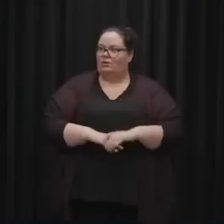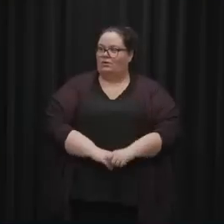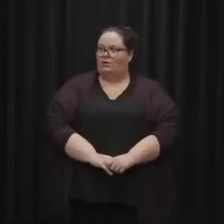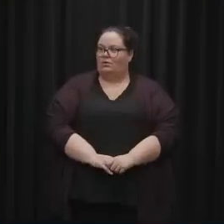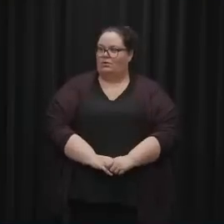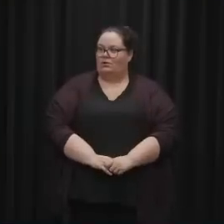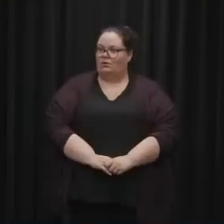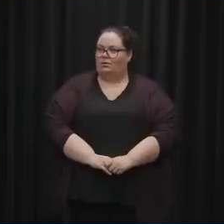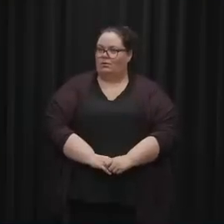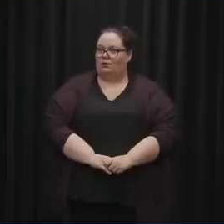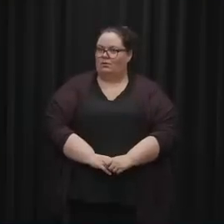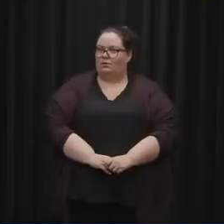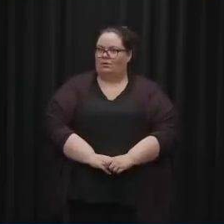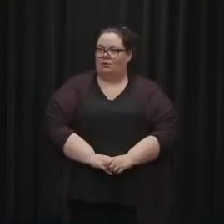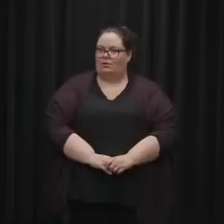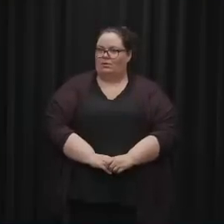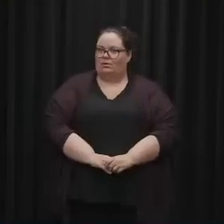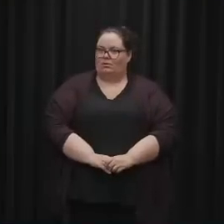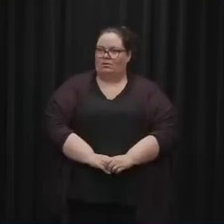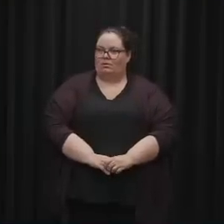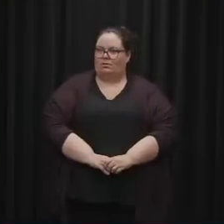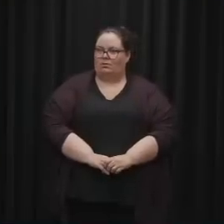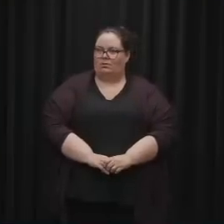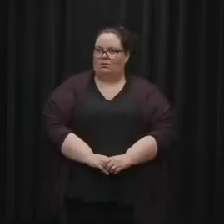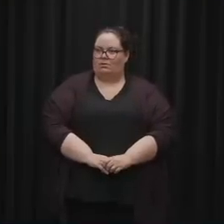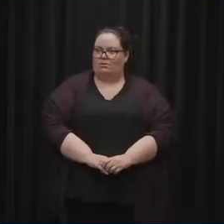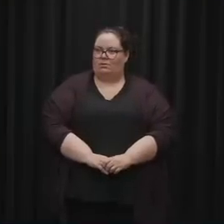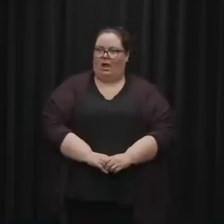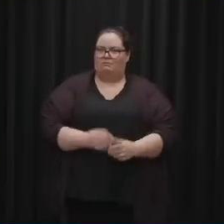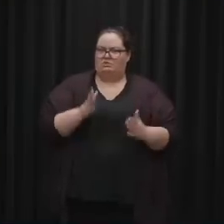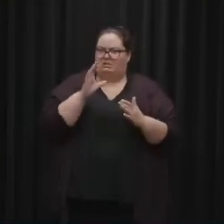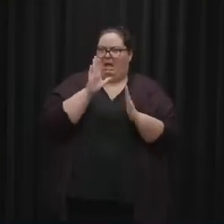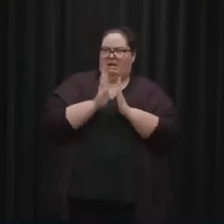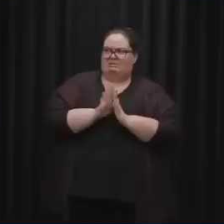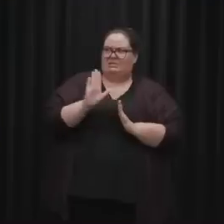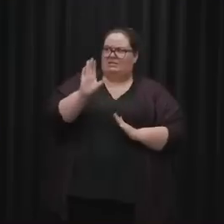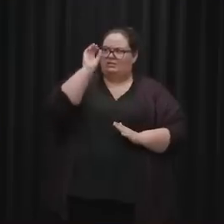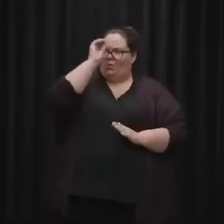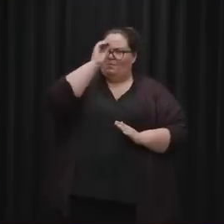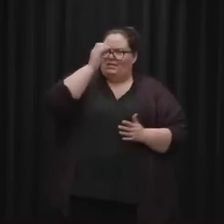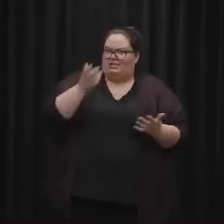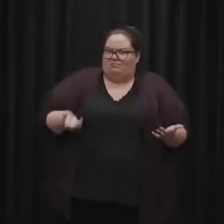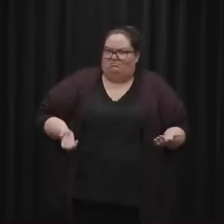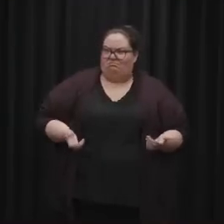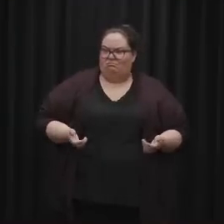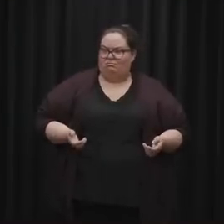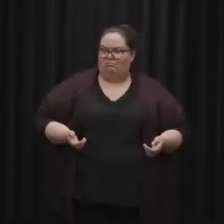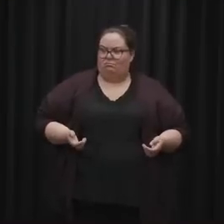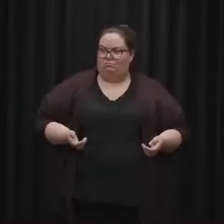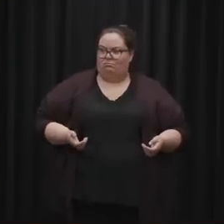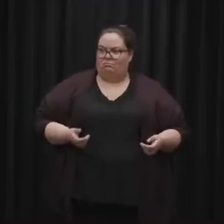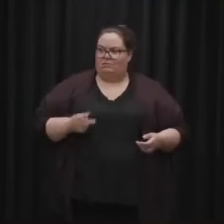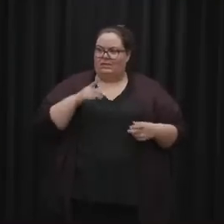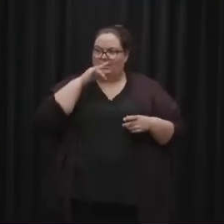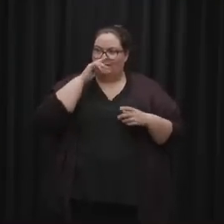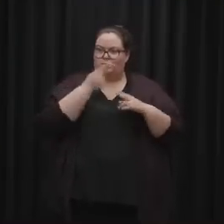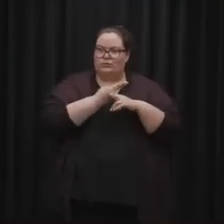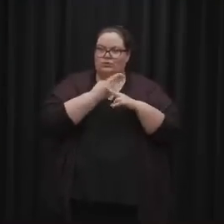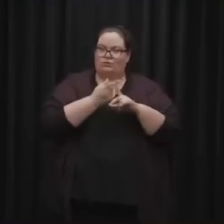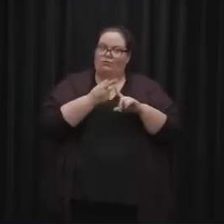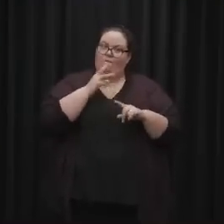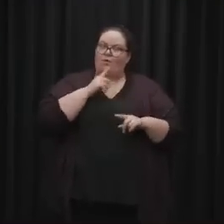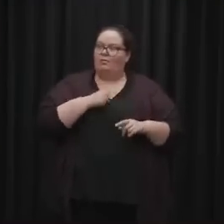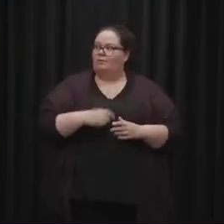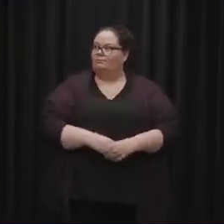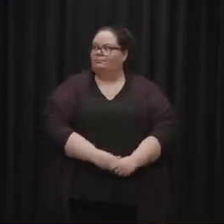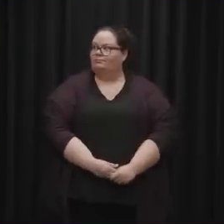It's pretty easy to imagine, so I'm just asking him what he thinks of that, like of kids potentially donning these from